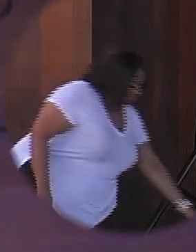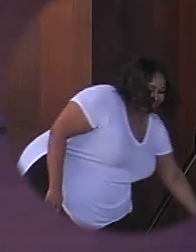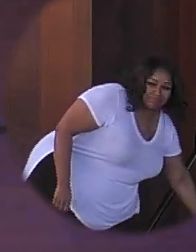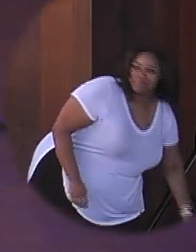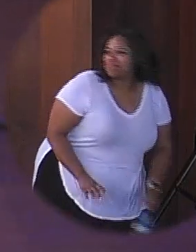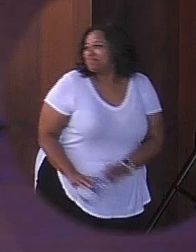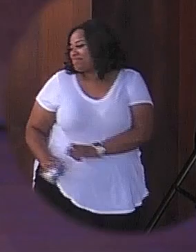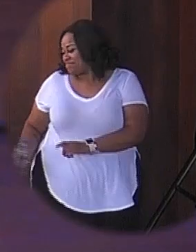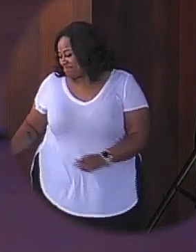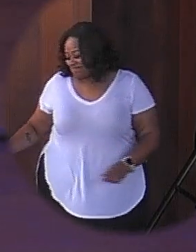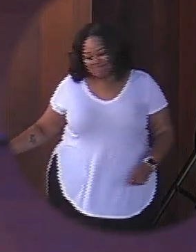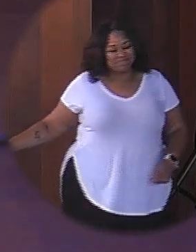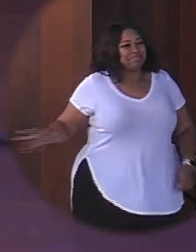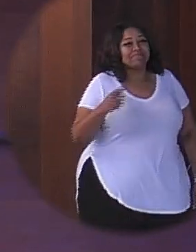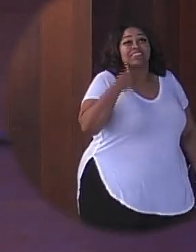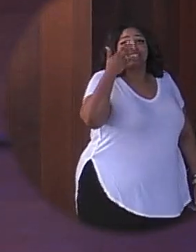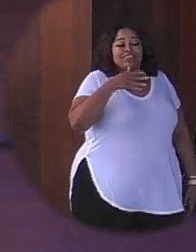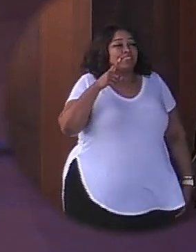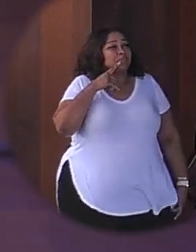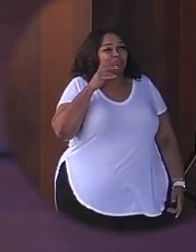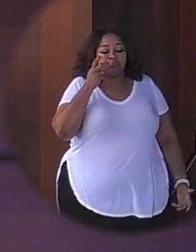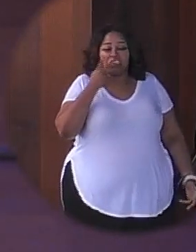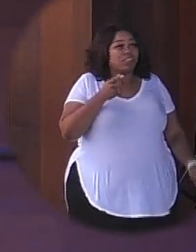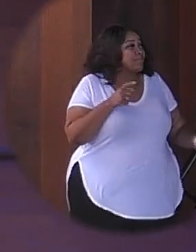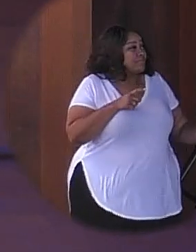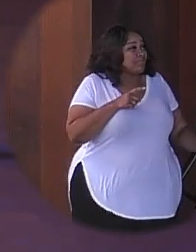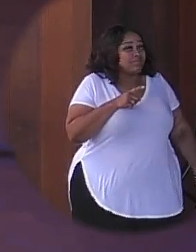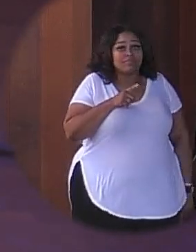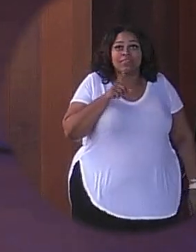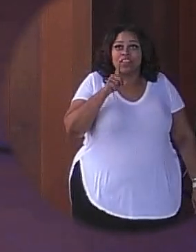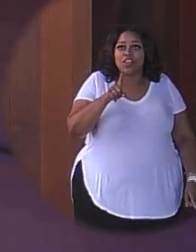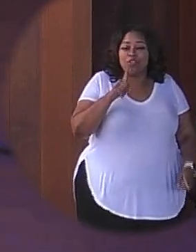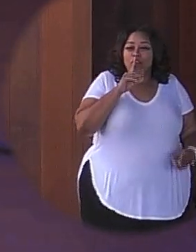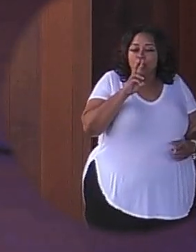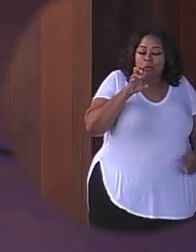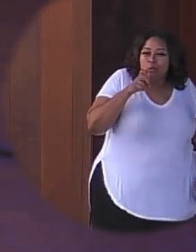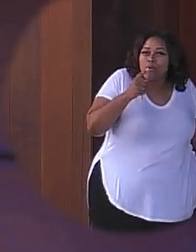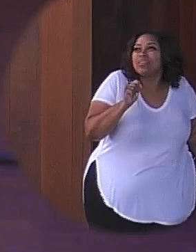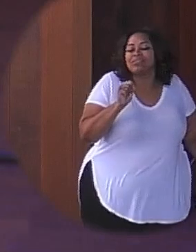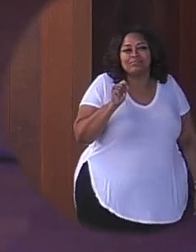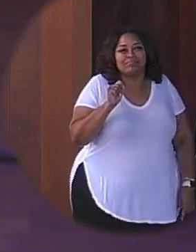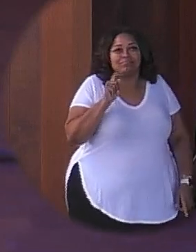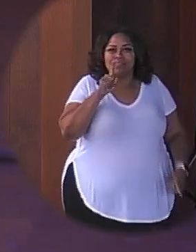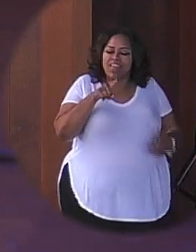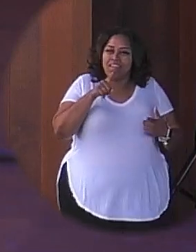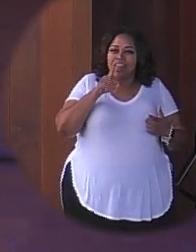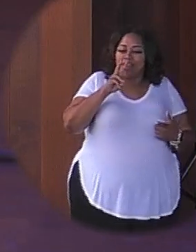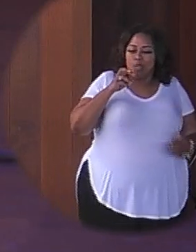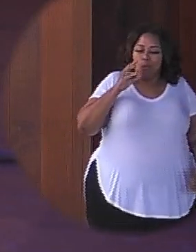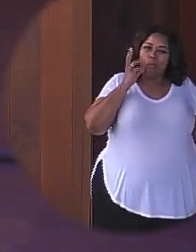He says, Gideon, it's right in front of you. And watch this. You are thrashing wheat in the wine